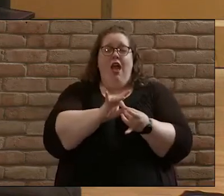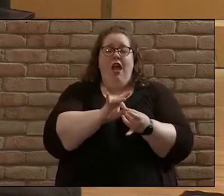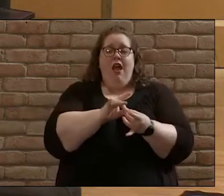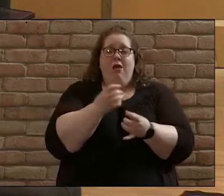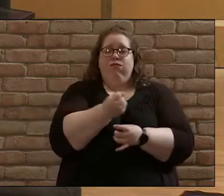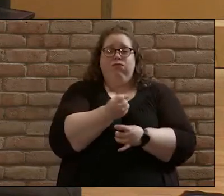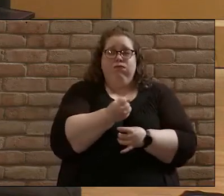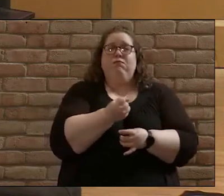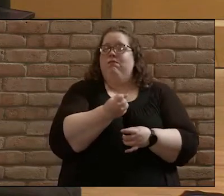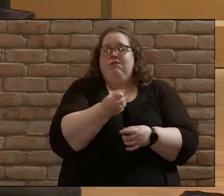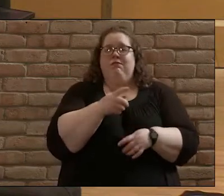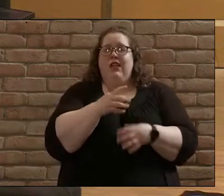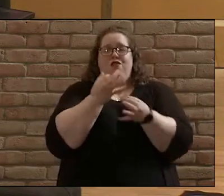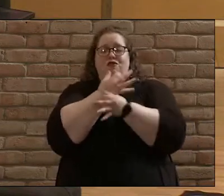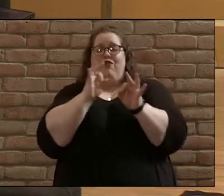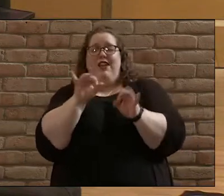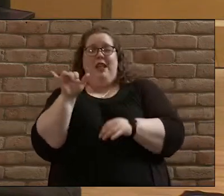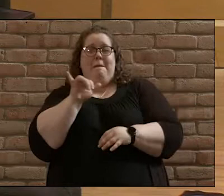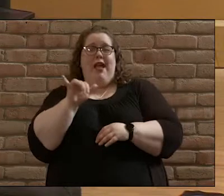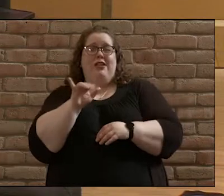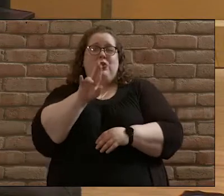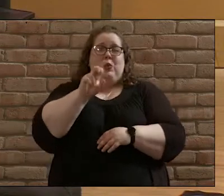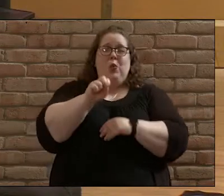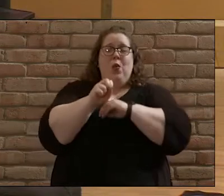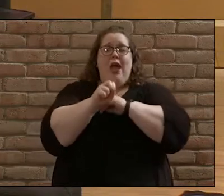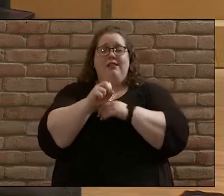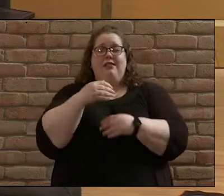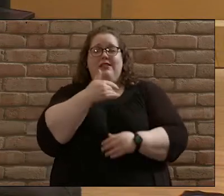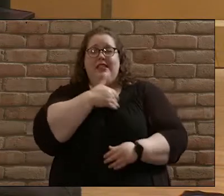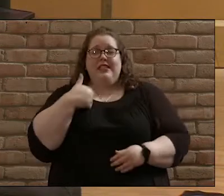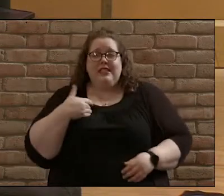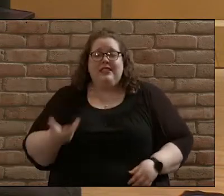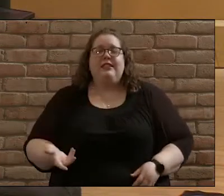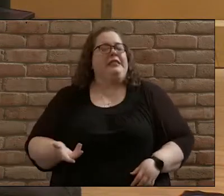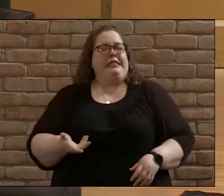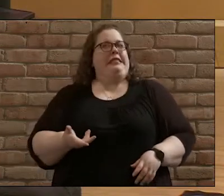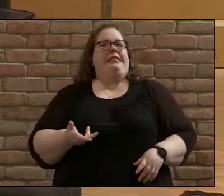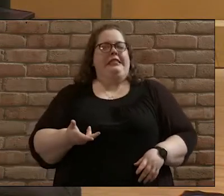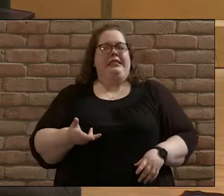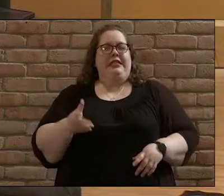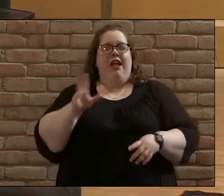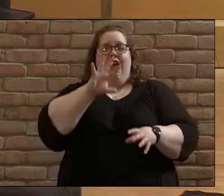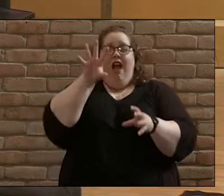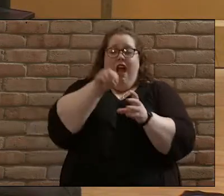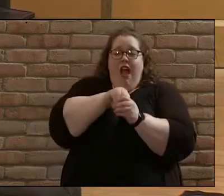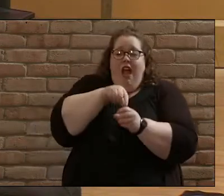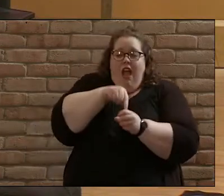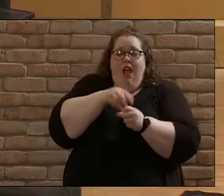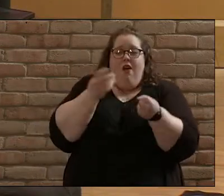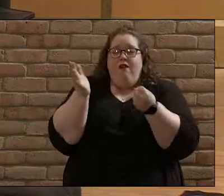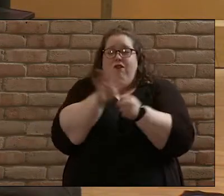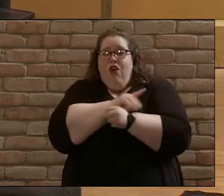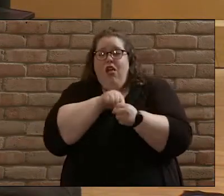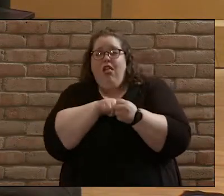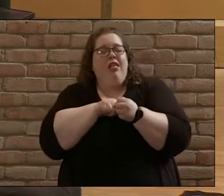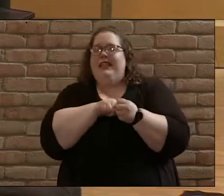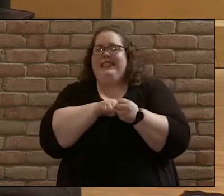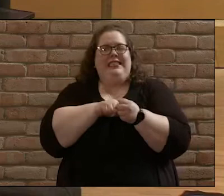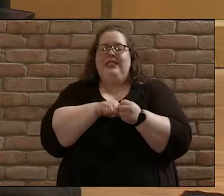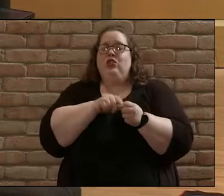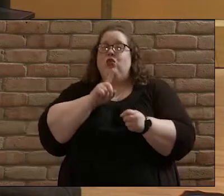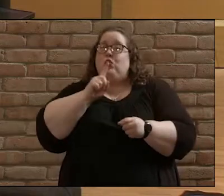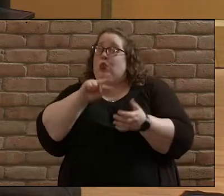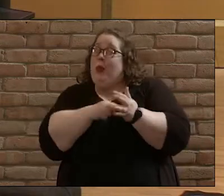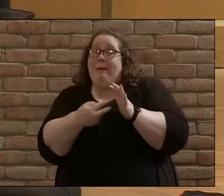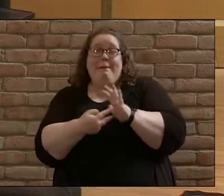as citizens of this country, well then, we're not going to be able to find true meaning